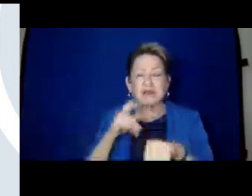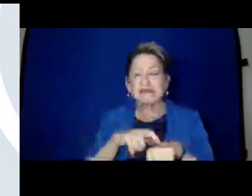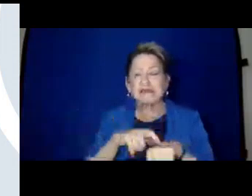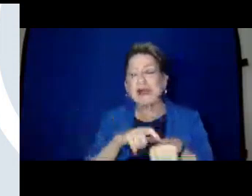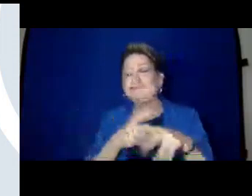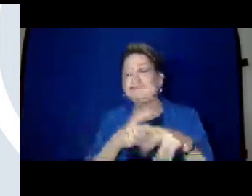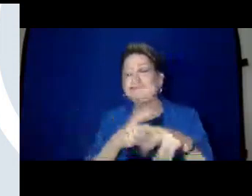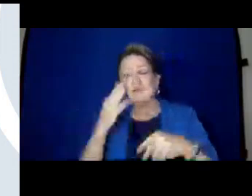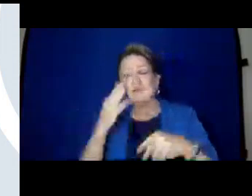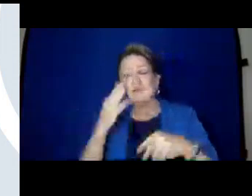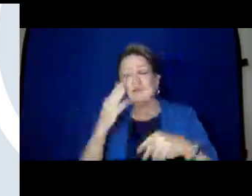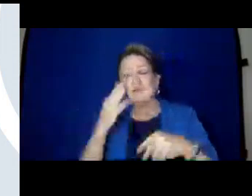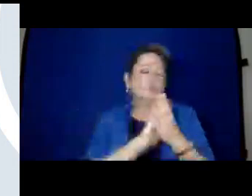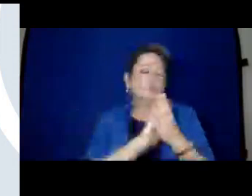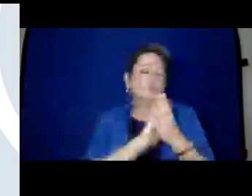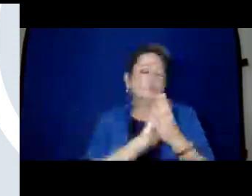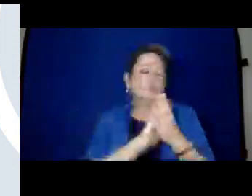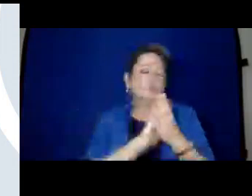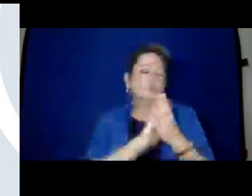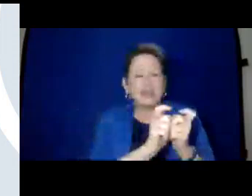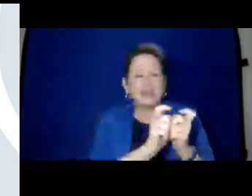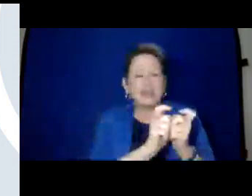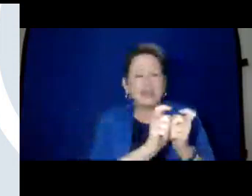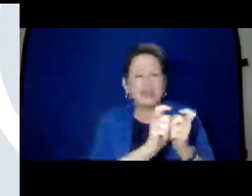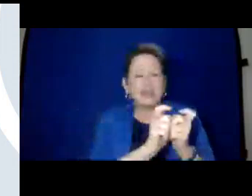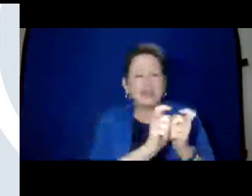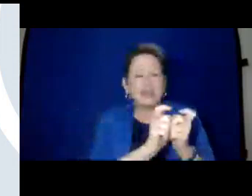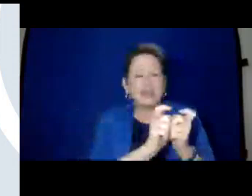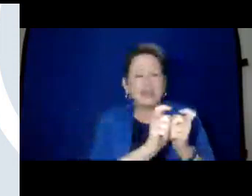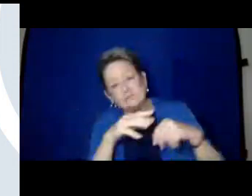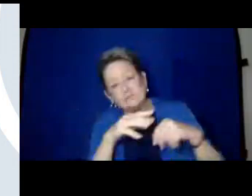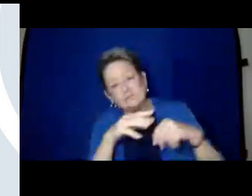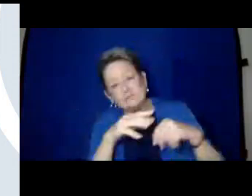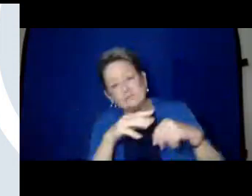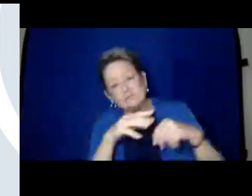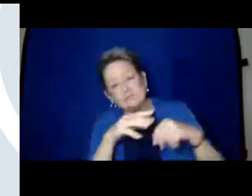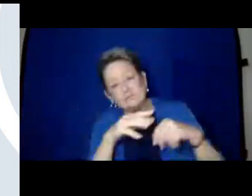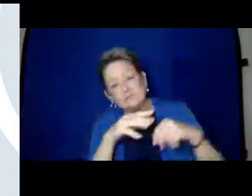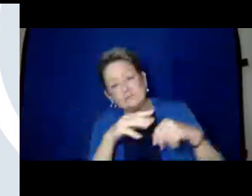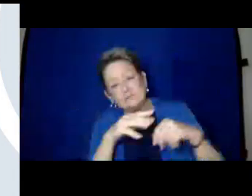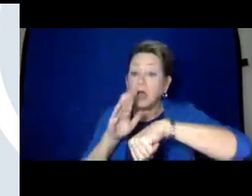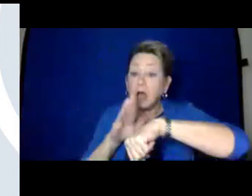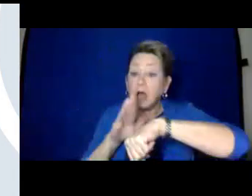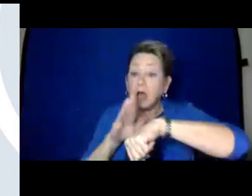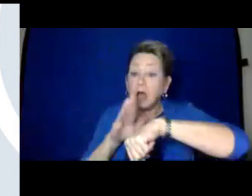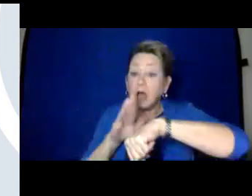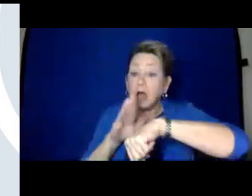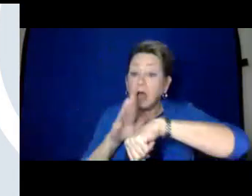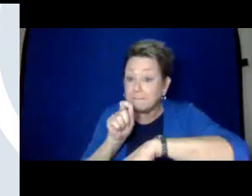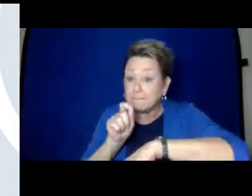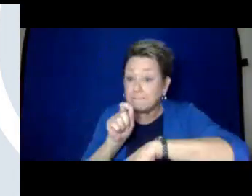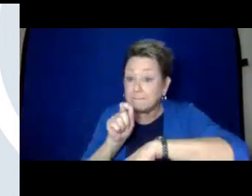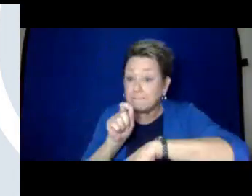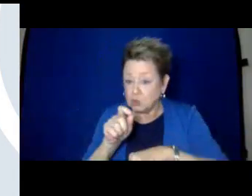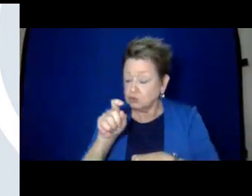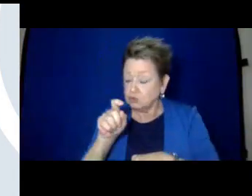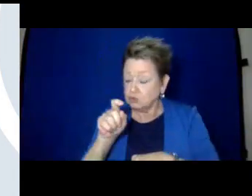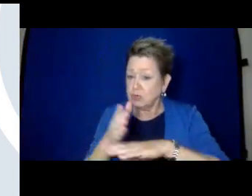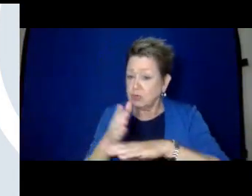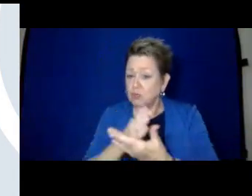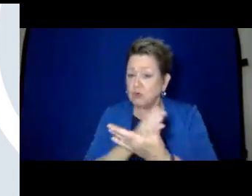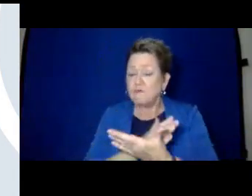traffic conditions that we've evaluated. So the on-time performance should improve with that routing. So there is additional travel